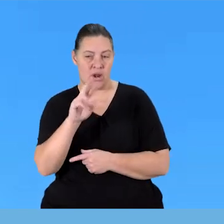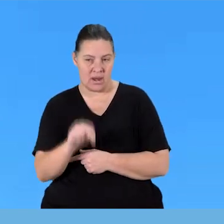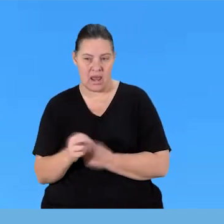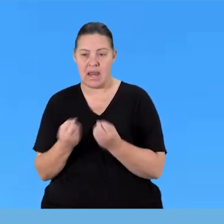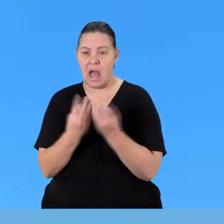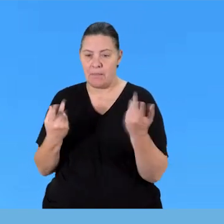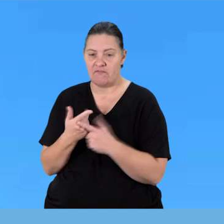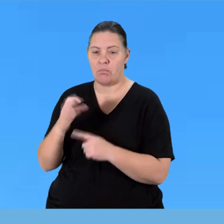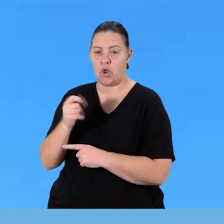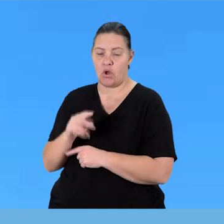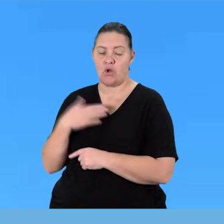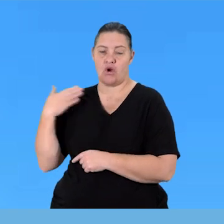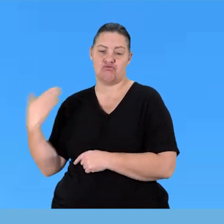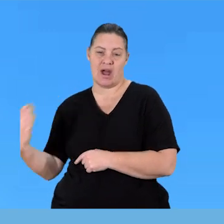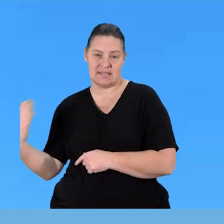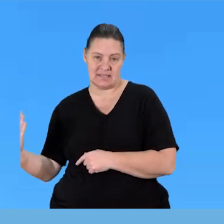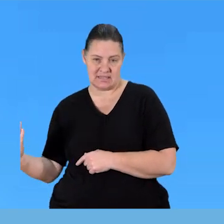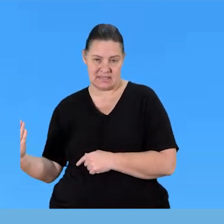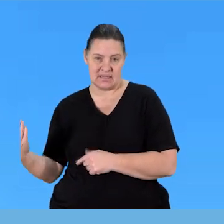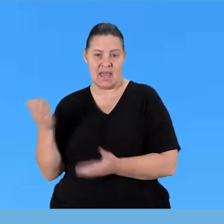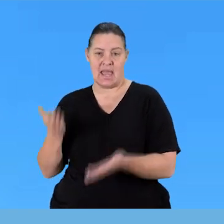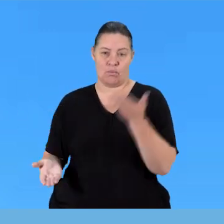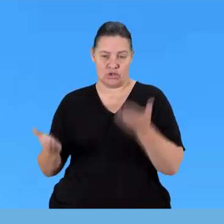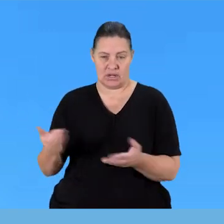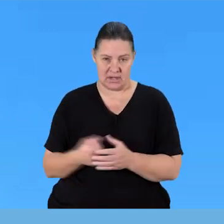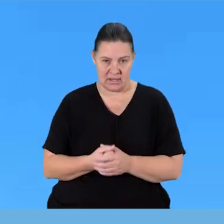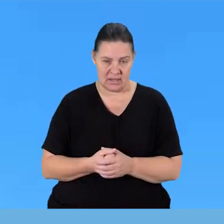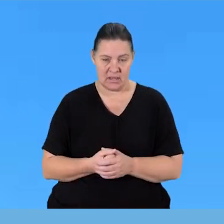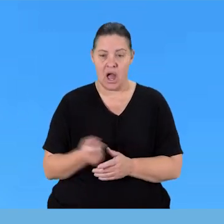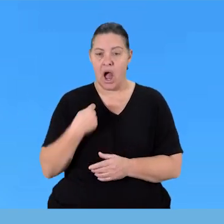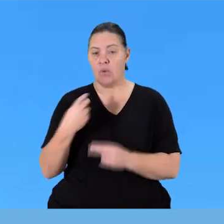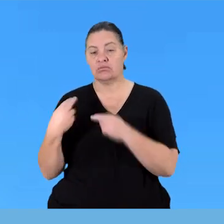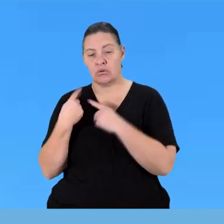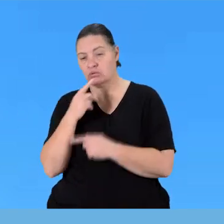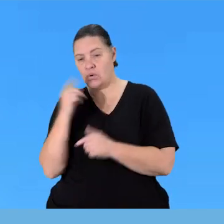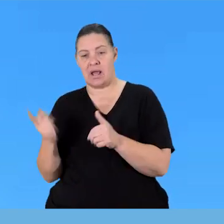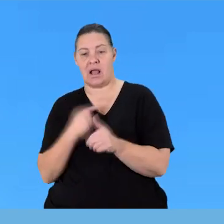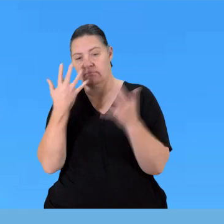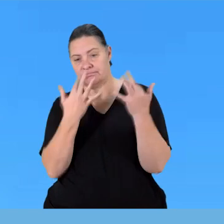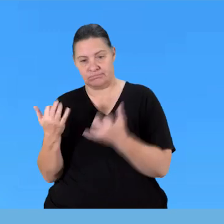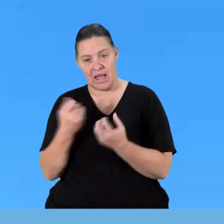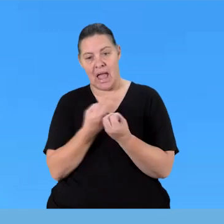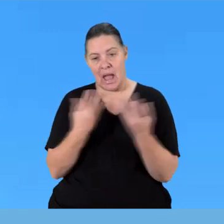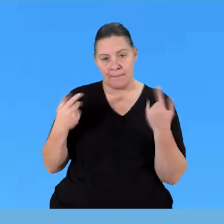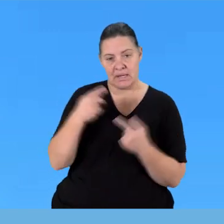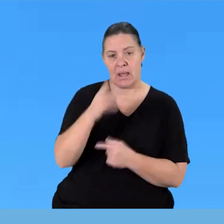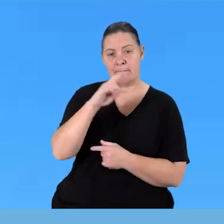of chlorine on the right-hand side of the reaction equation. Our task is to calculate and determine the number